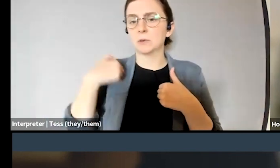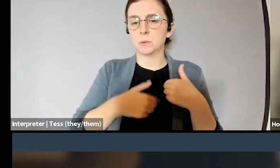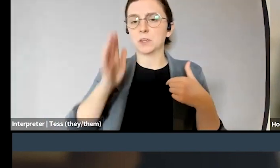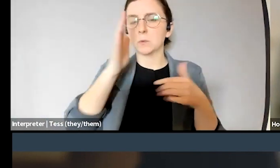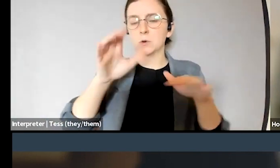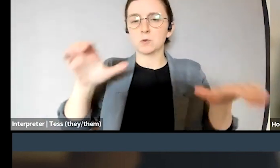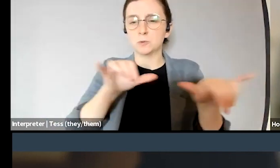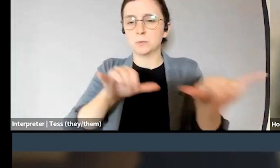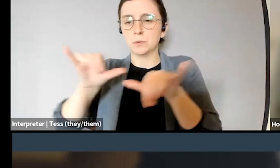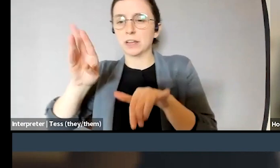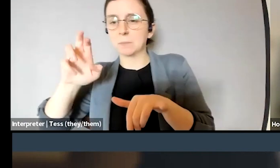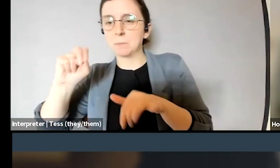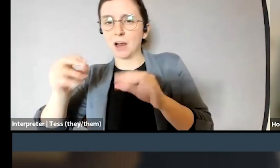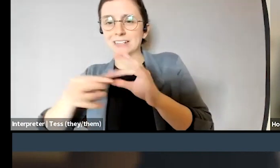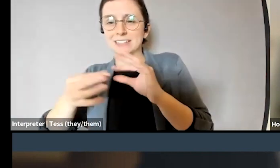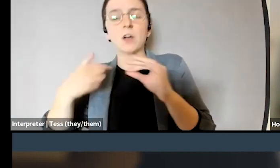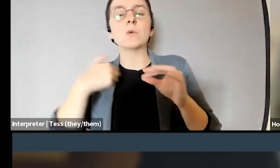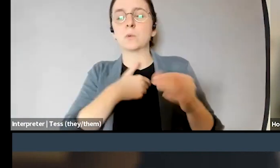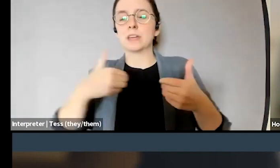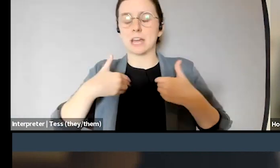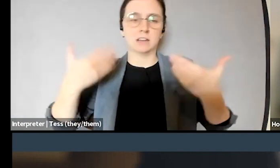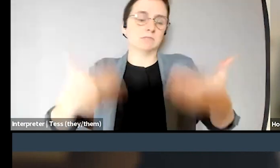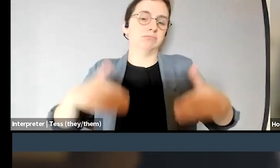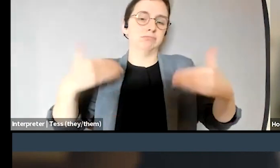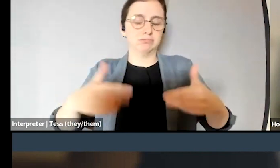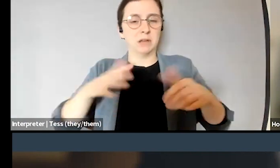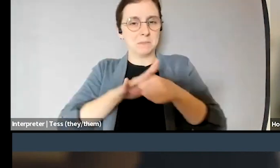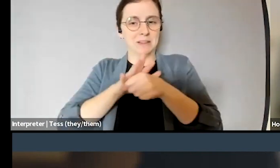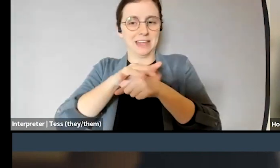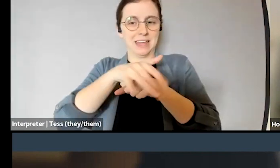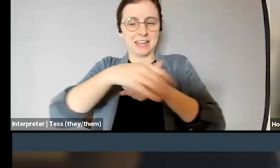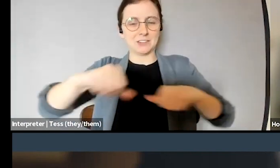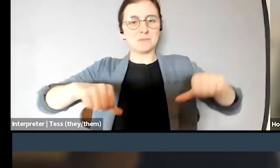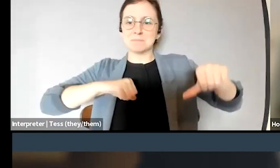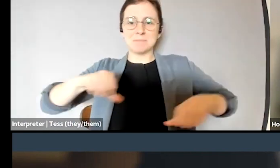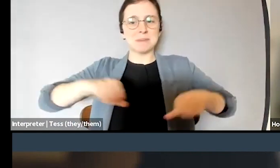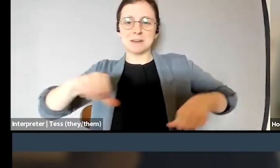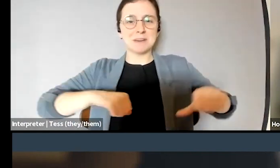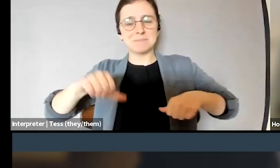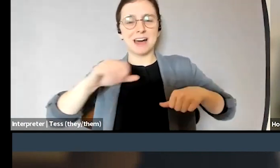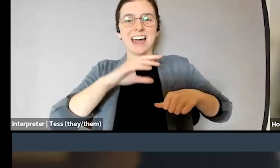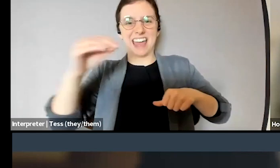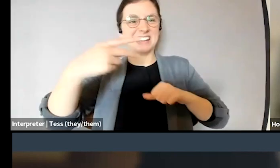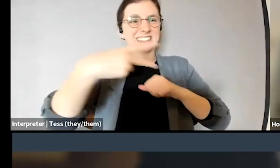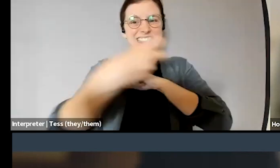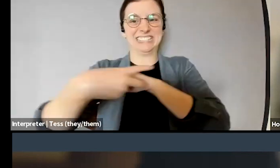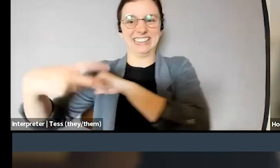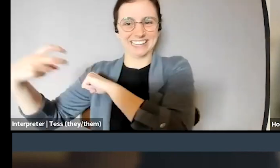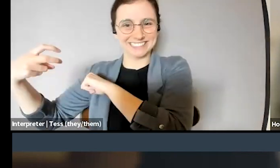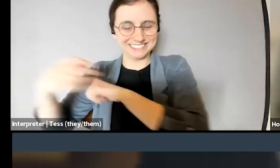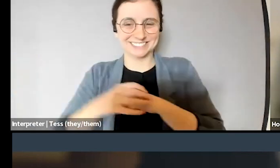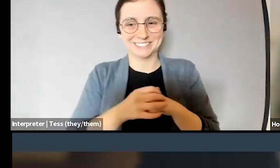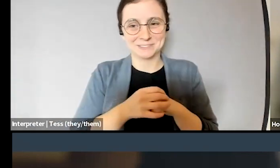as have plenty of bragging and plenty of stealing to go around. I did want to note that